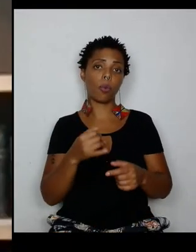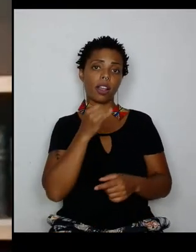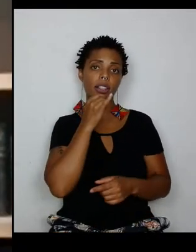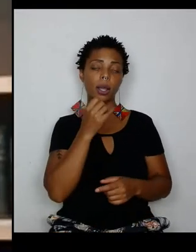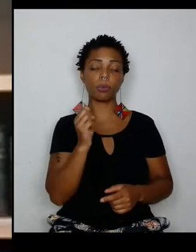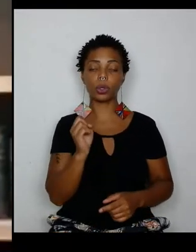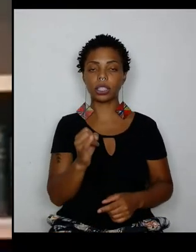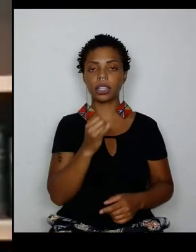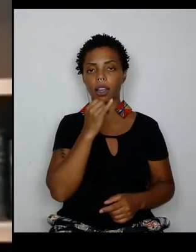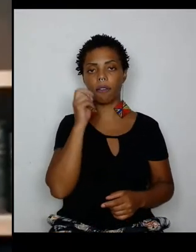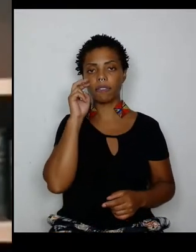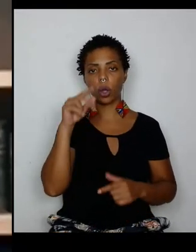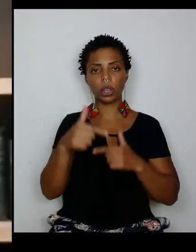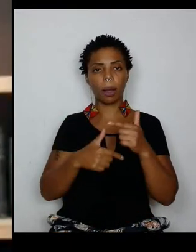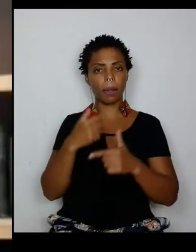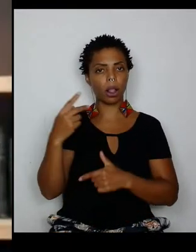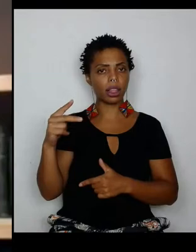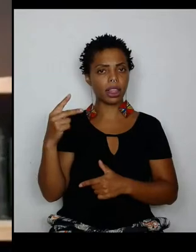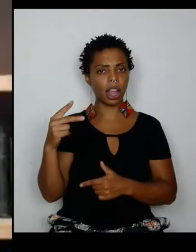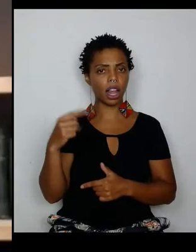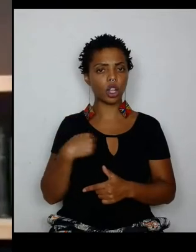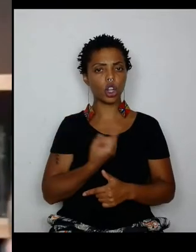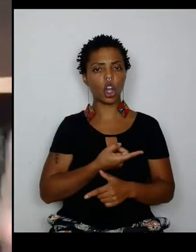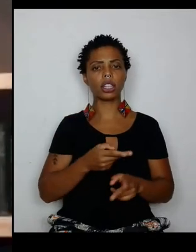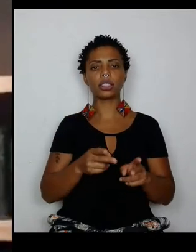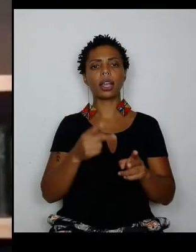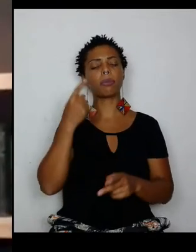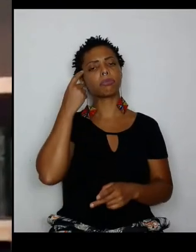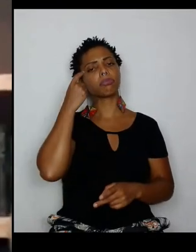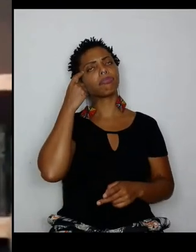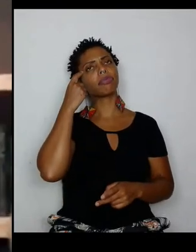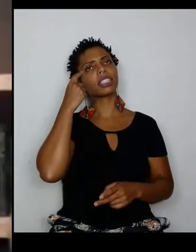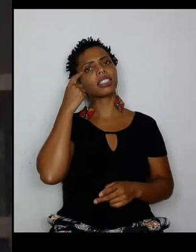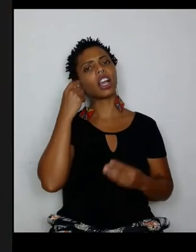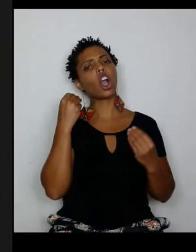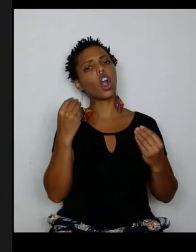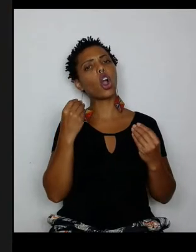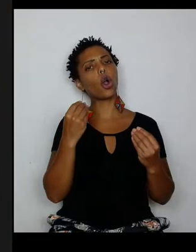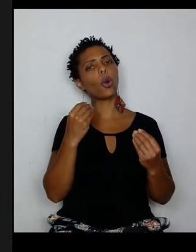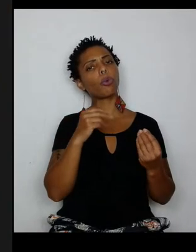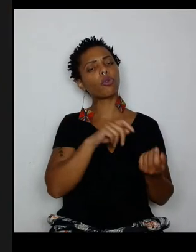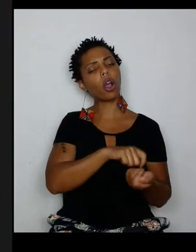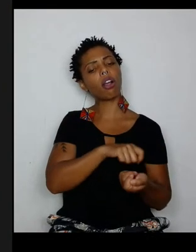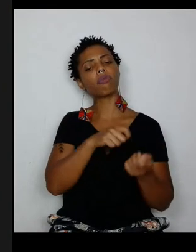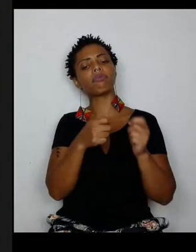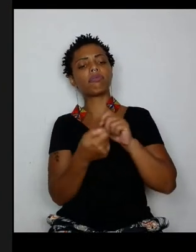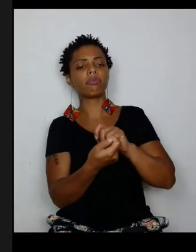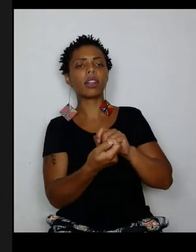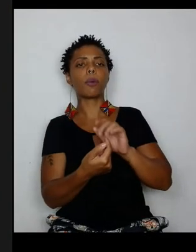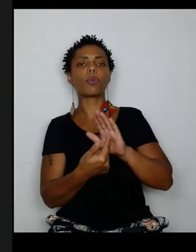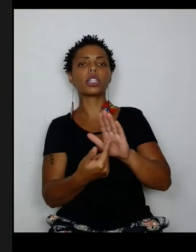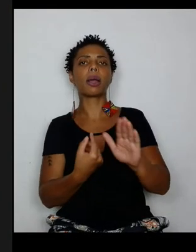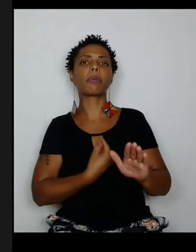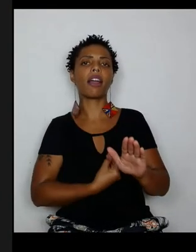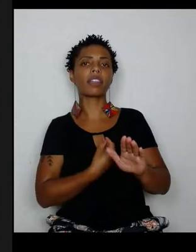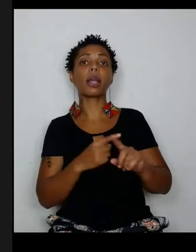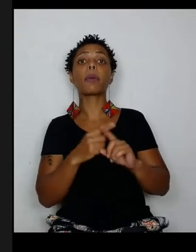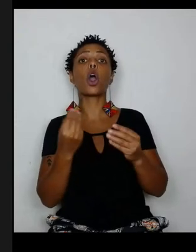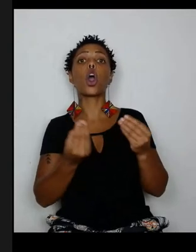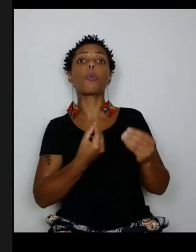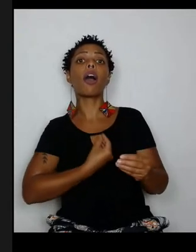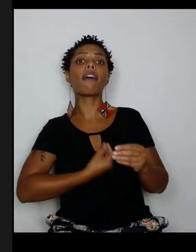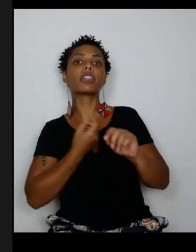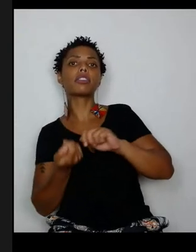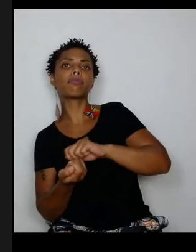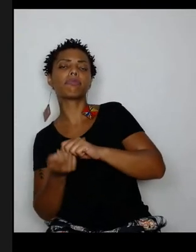translation into a life and then we're looking at the life we're making the translation into the art so it's a very challenging